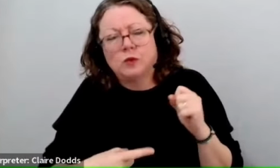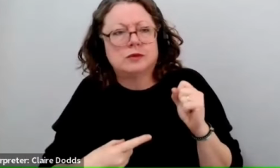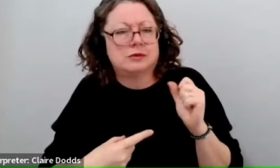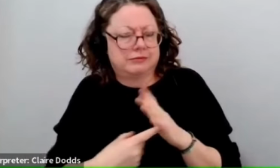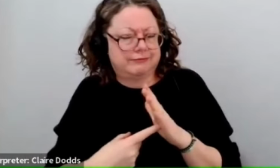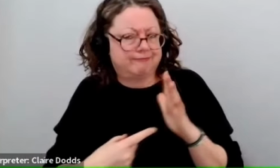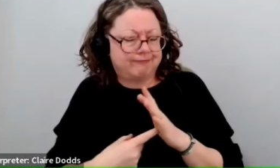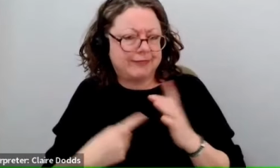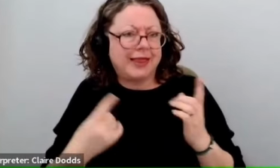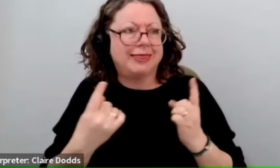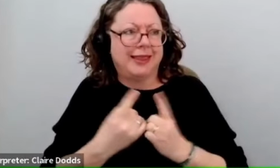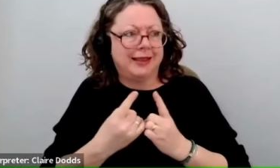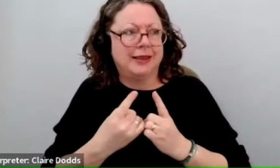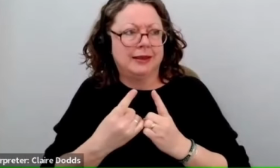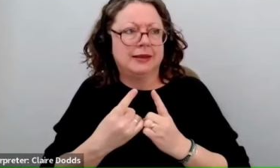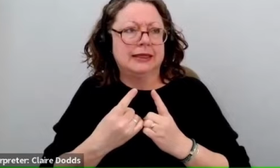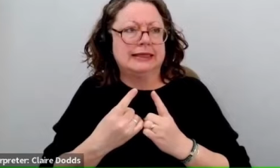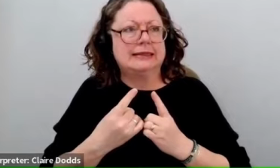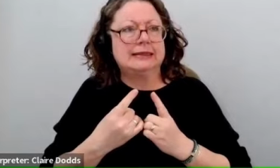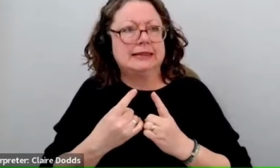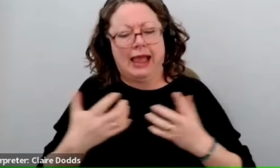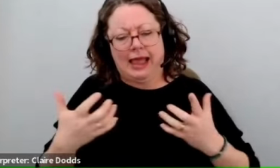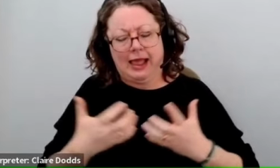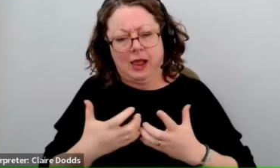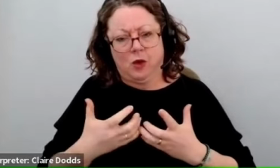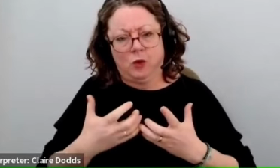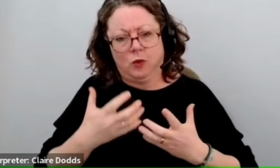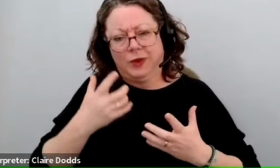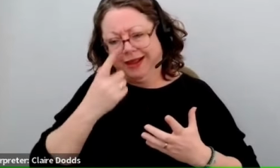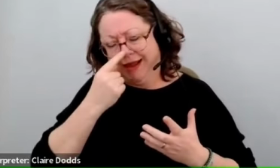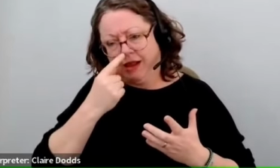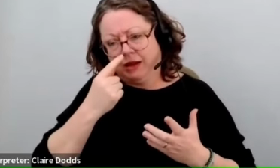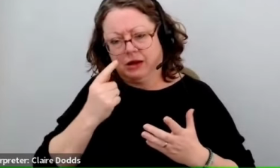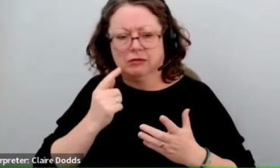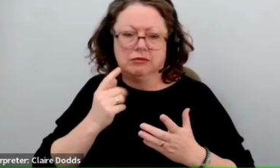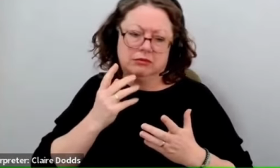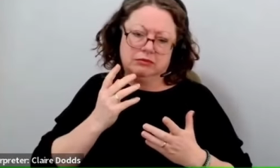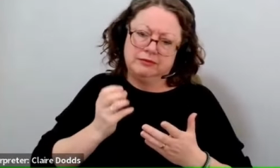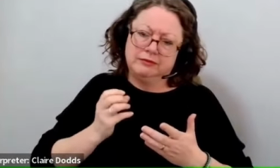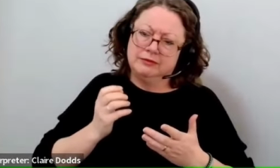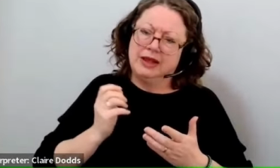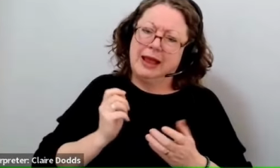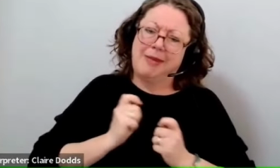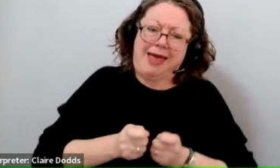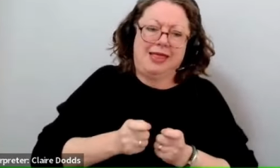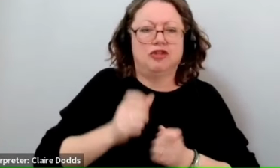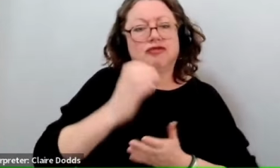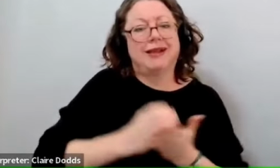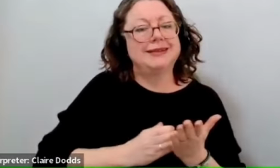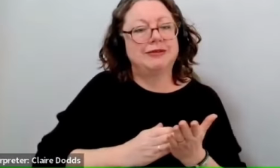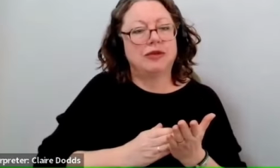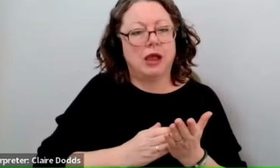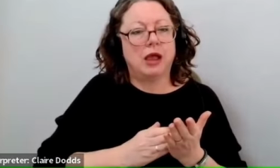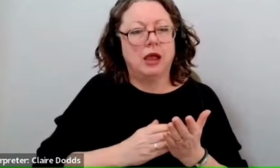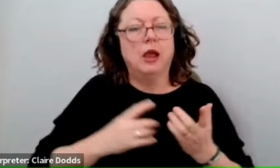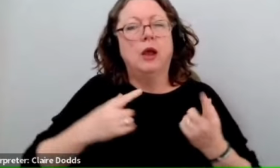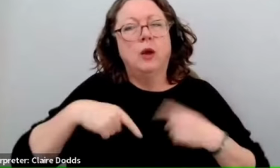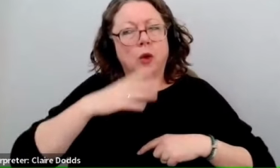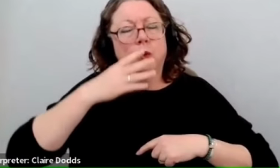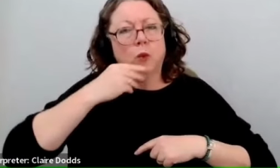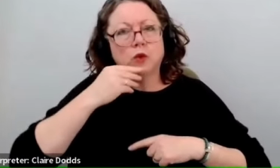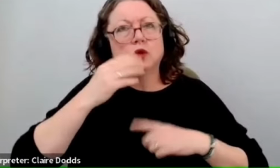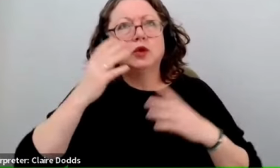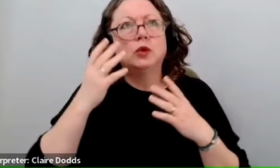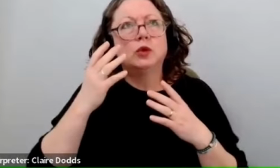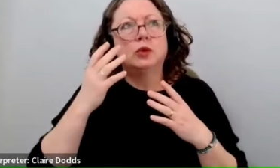think the most important thing for me is that we talked a lot about how the criteria would be applied, and the fact that